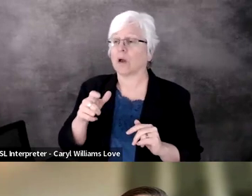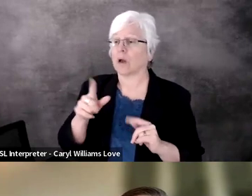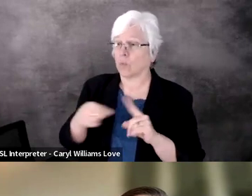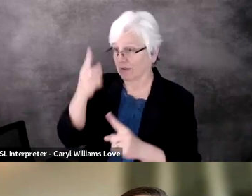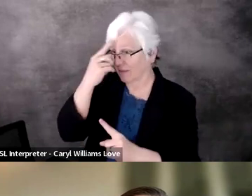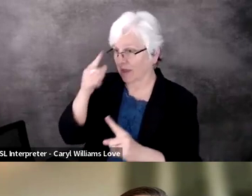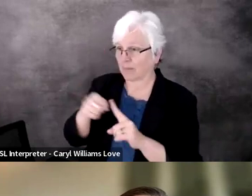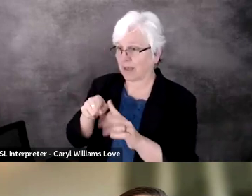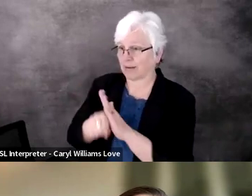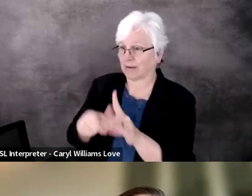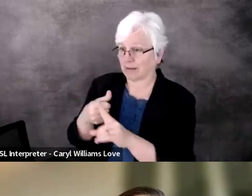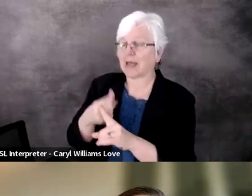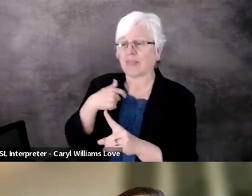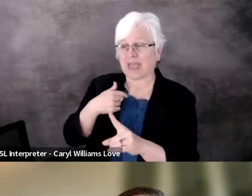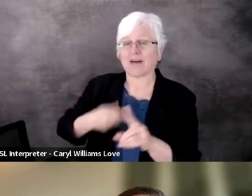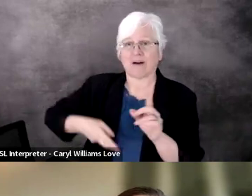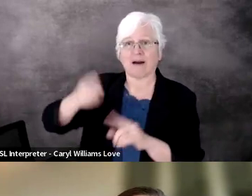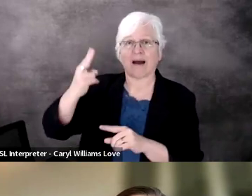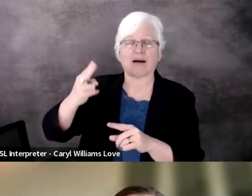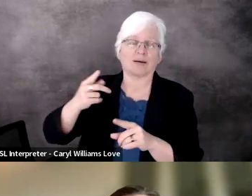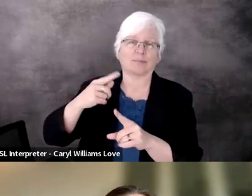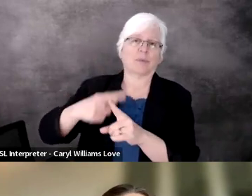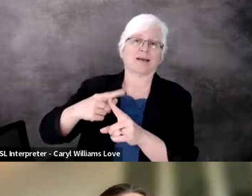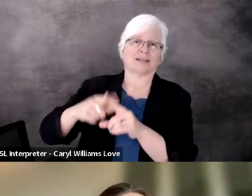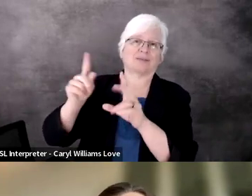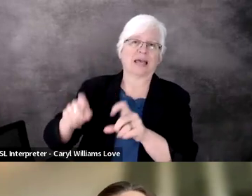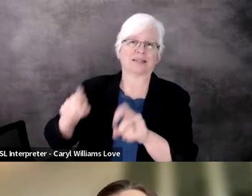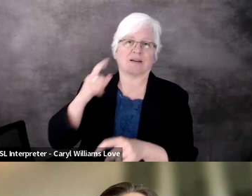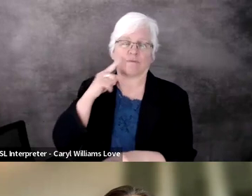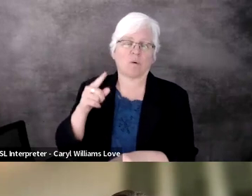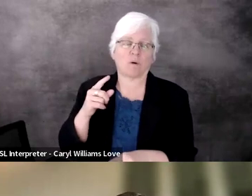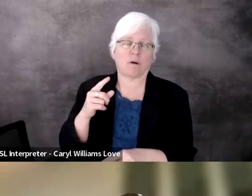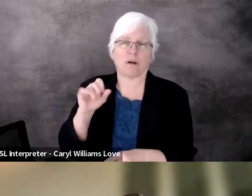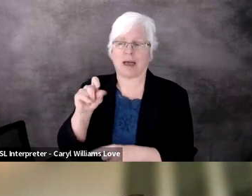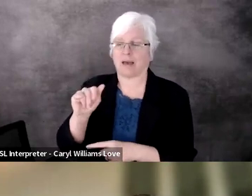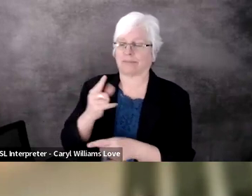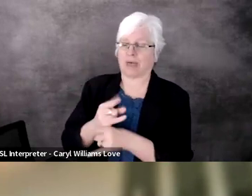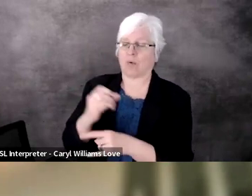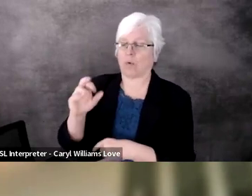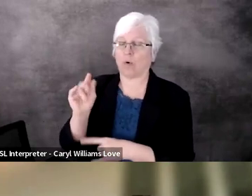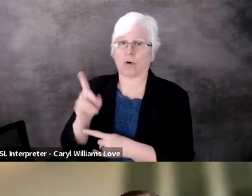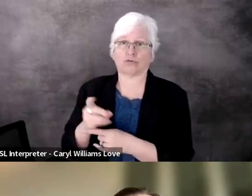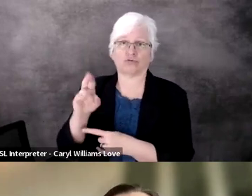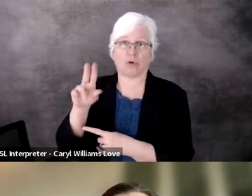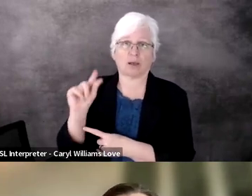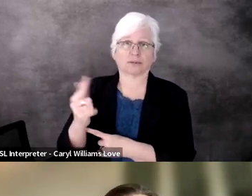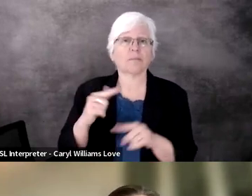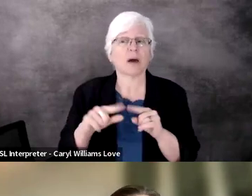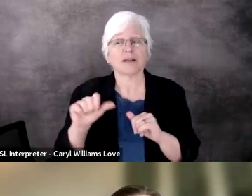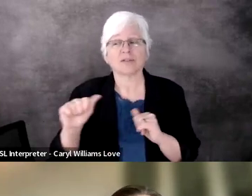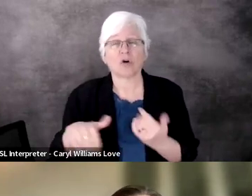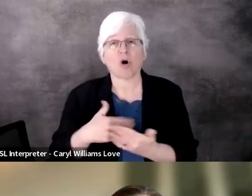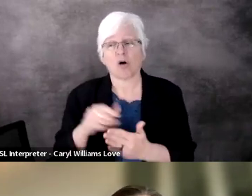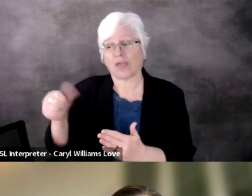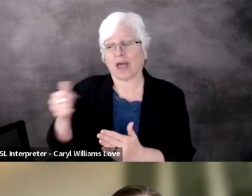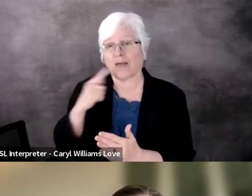but just in general, people who are, who have a substance use disorder, in part because of all of these other factors leading to this precipitation